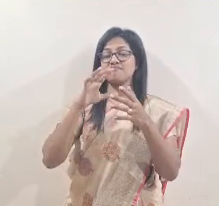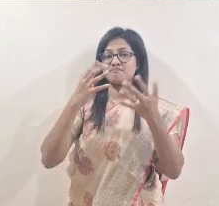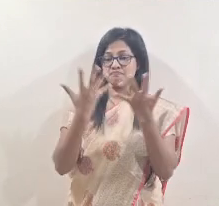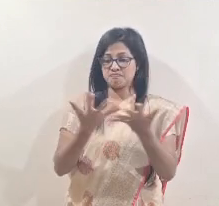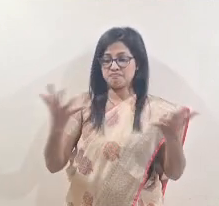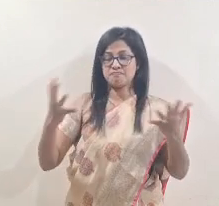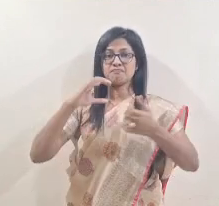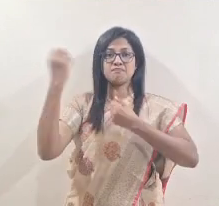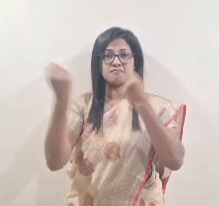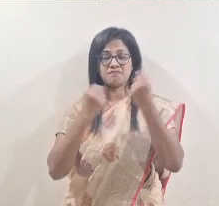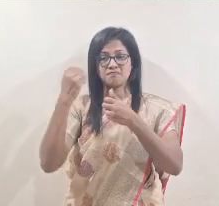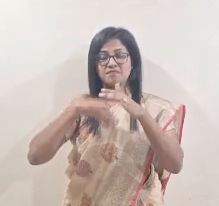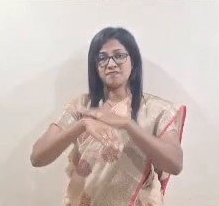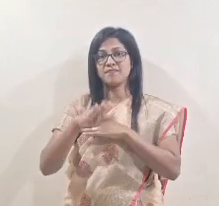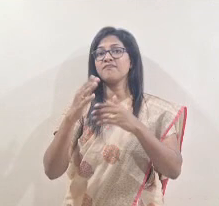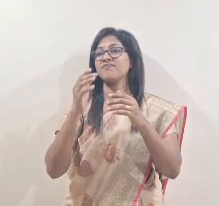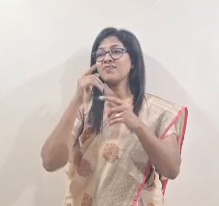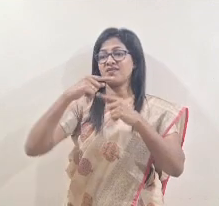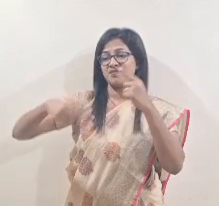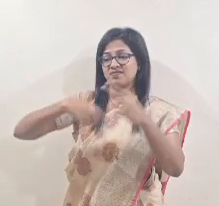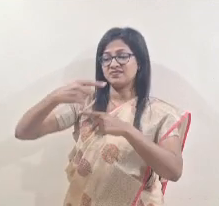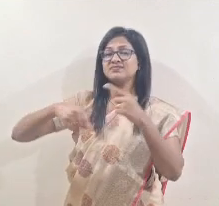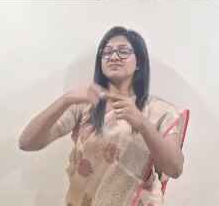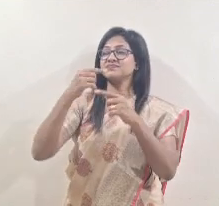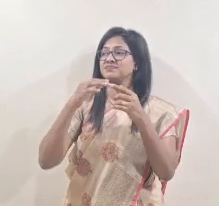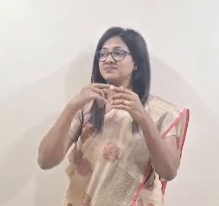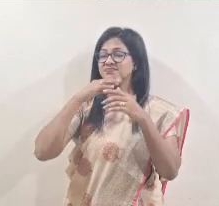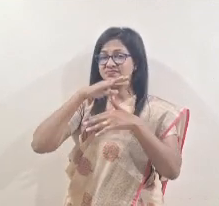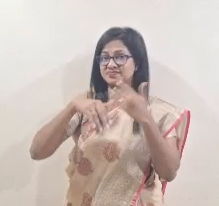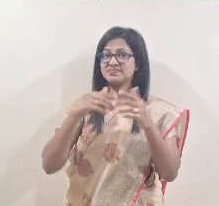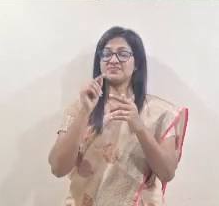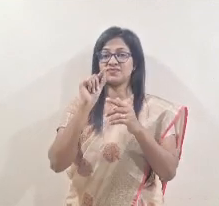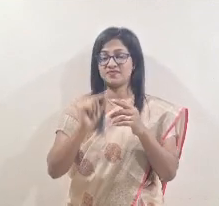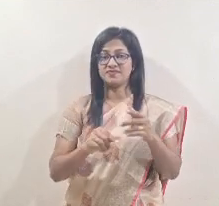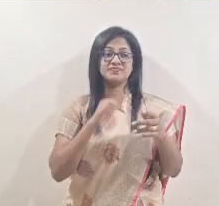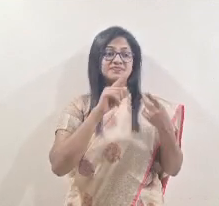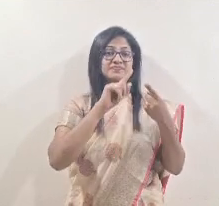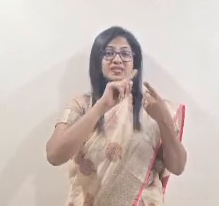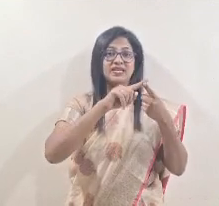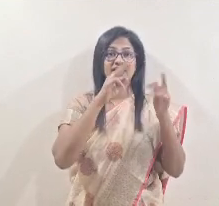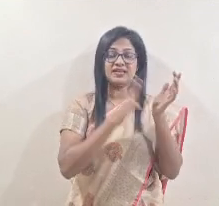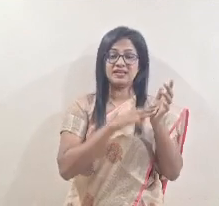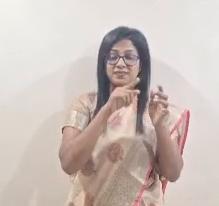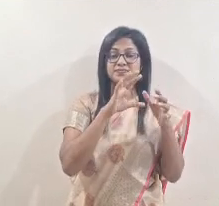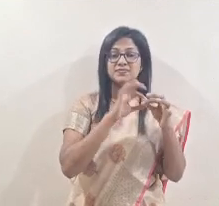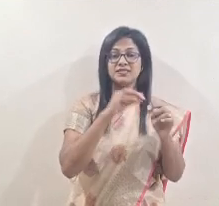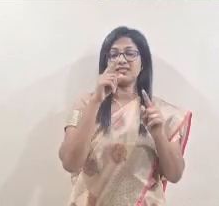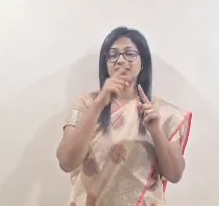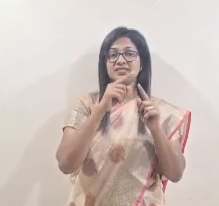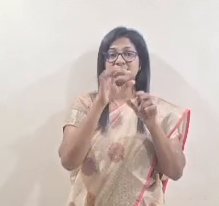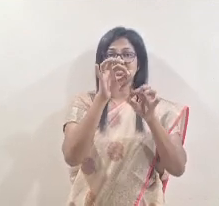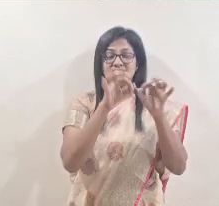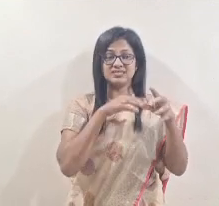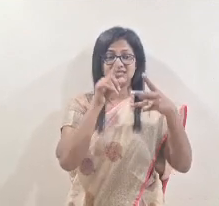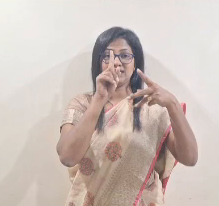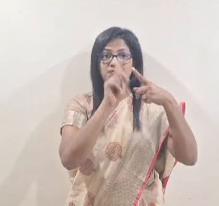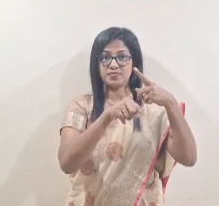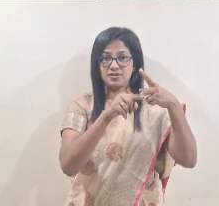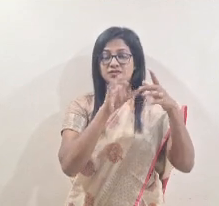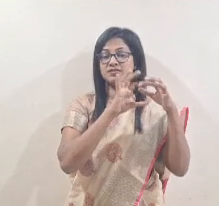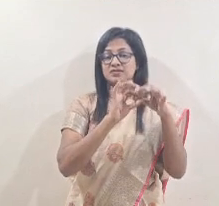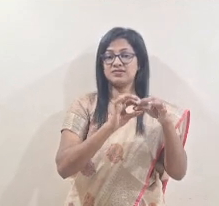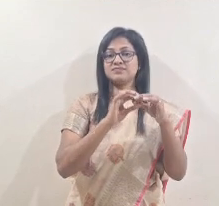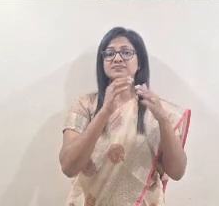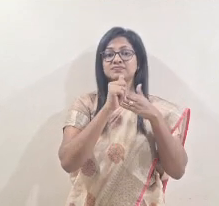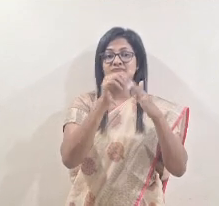vehicles and the vehicles traveled multiplied by the emission factor. And for exhaust emission, we have adopted a tier 1 approach based on the emission